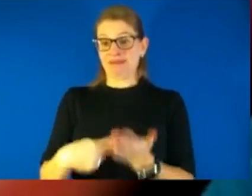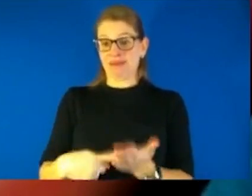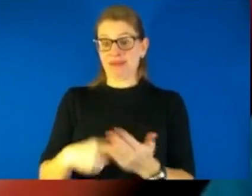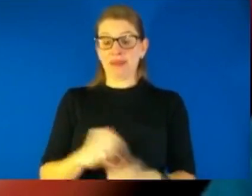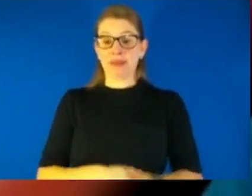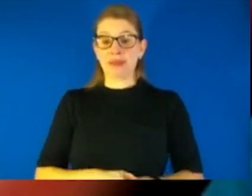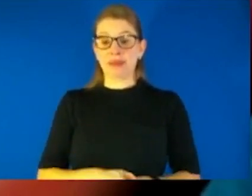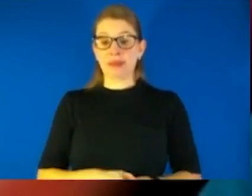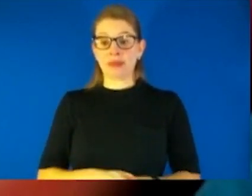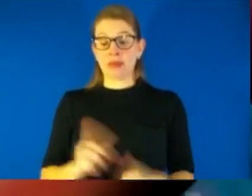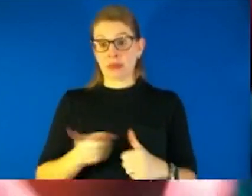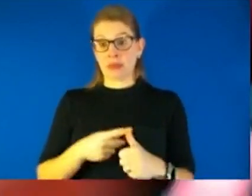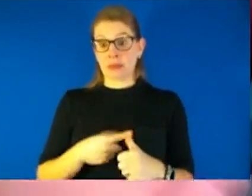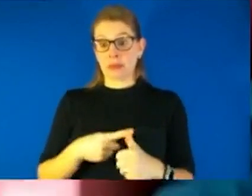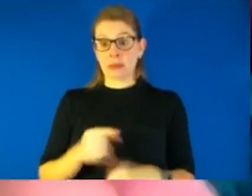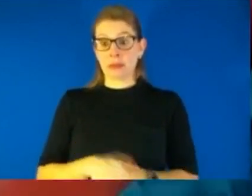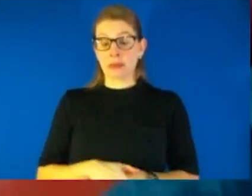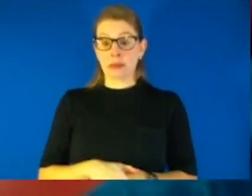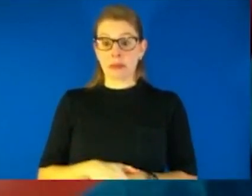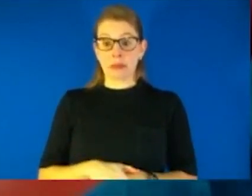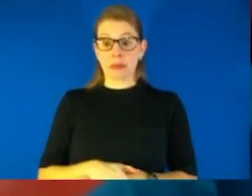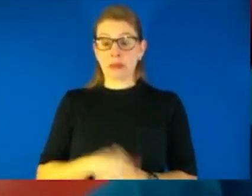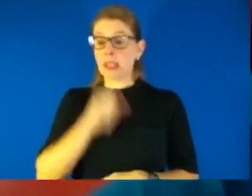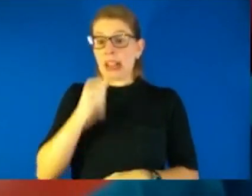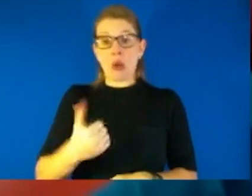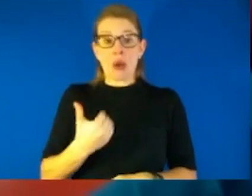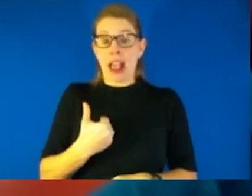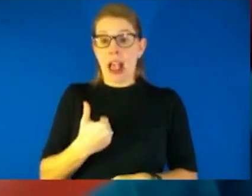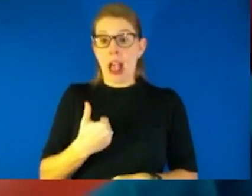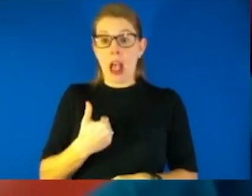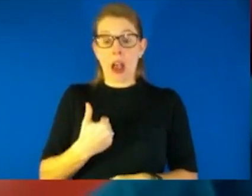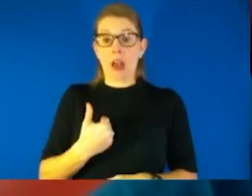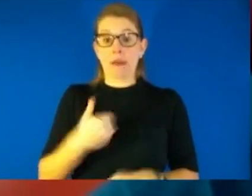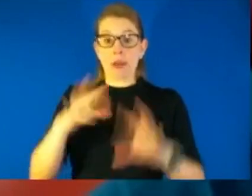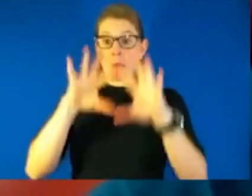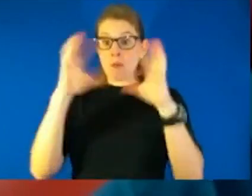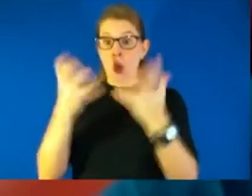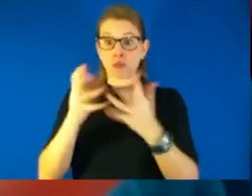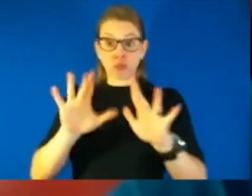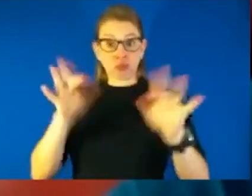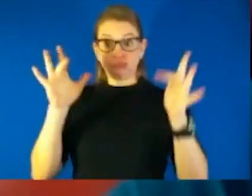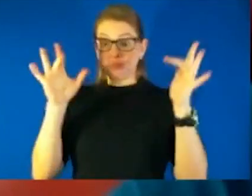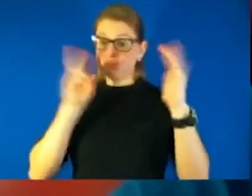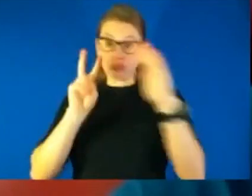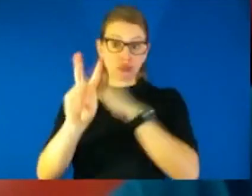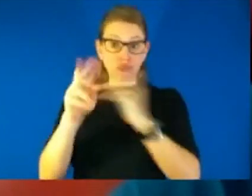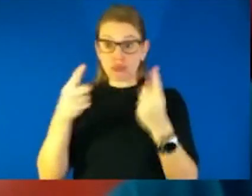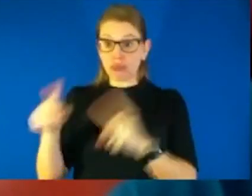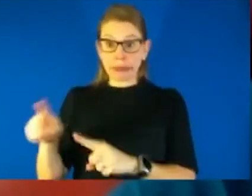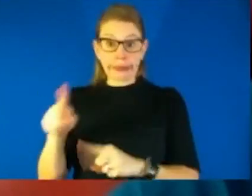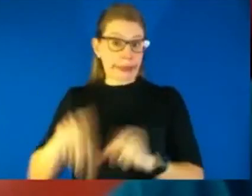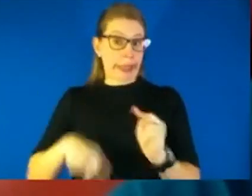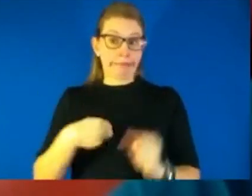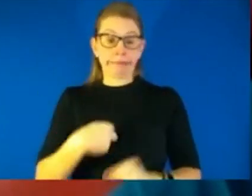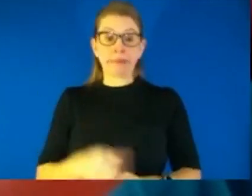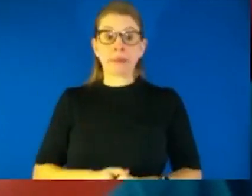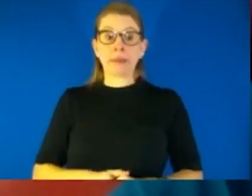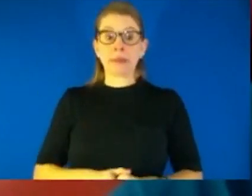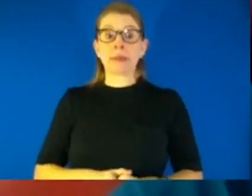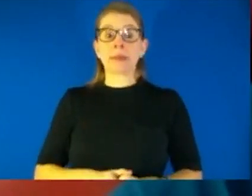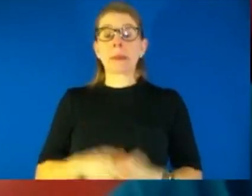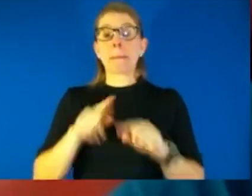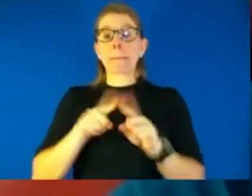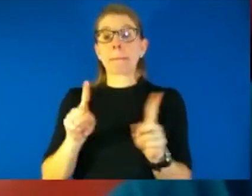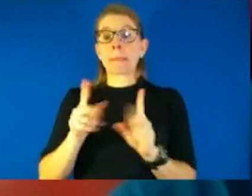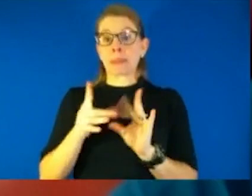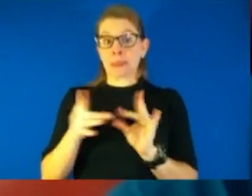something I don't have a crystal ball, so I cannot predict what will happen. But what we can say